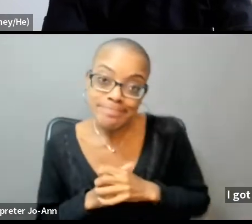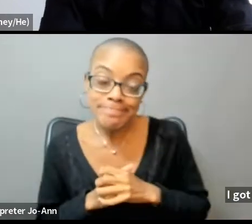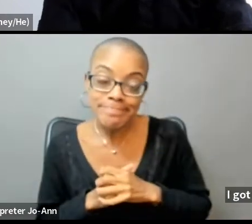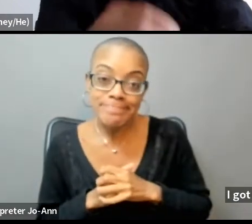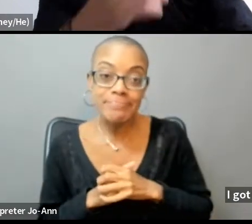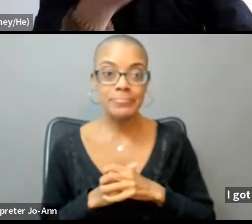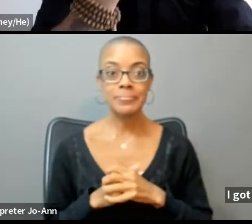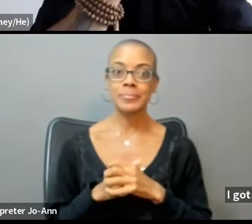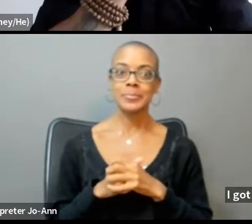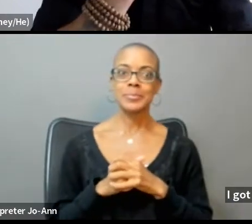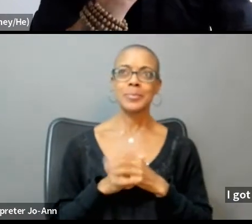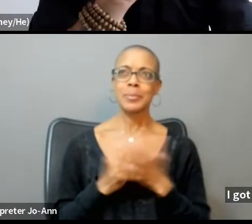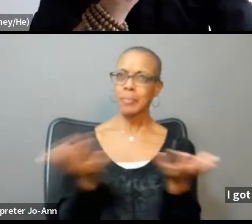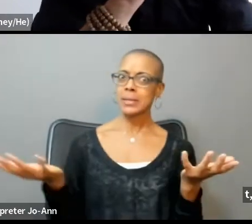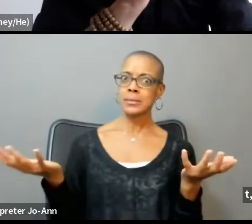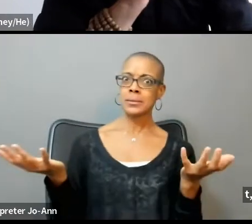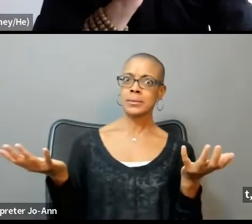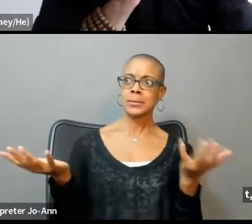But the thing of it is